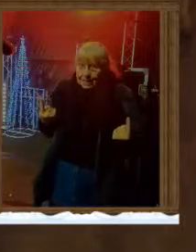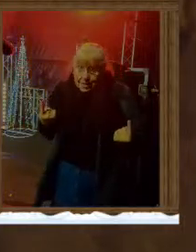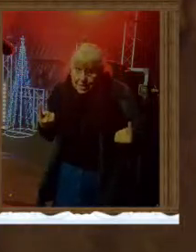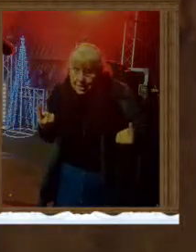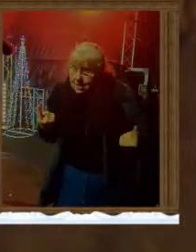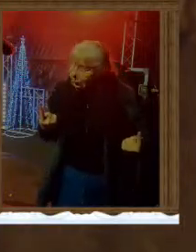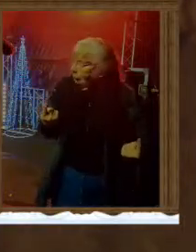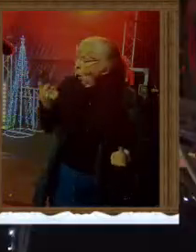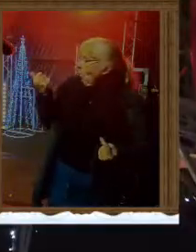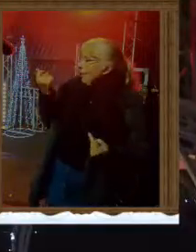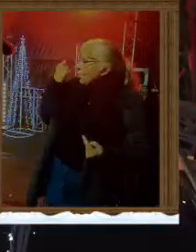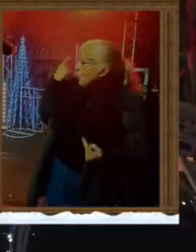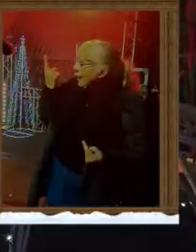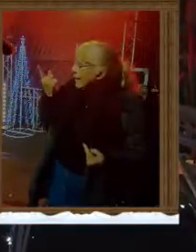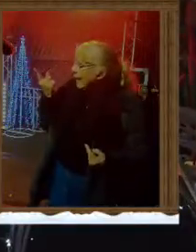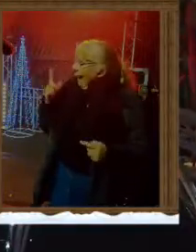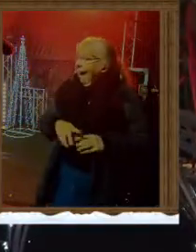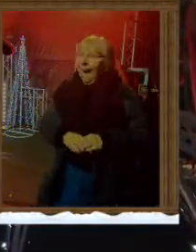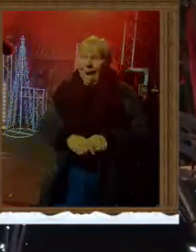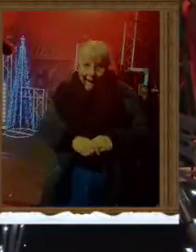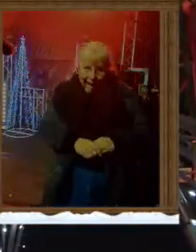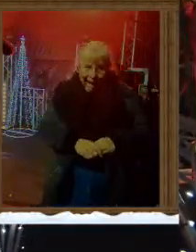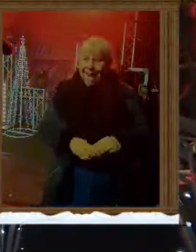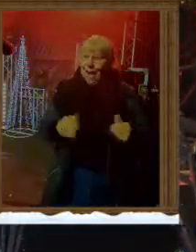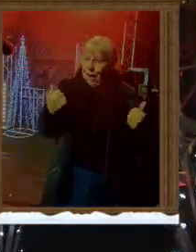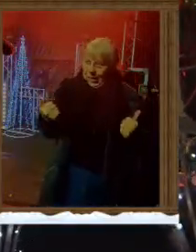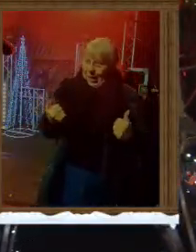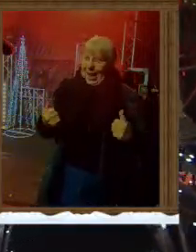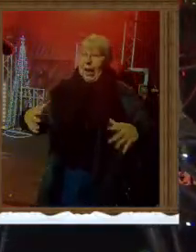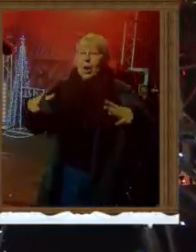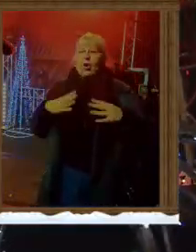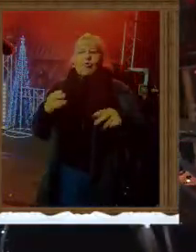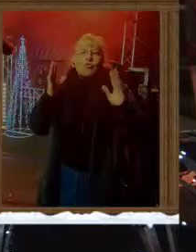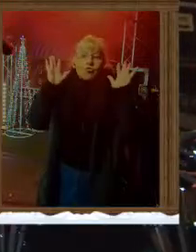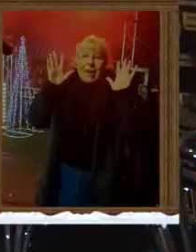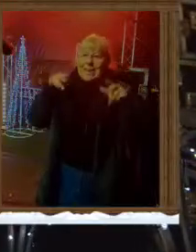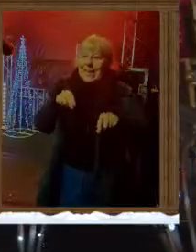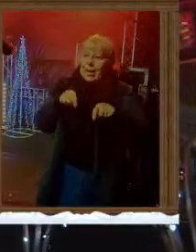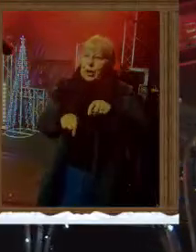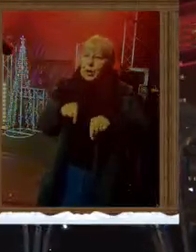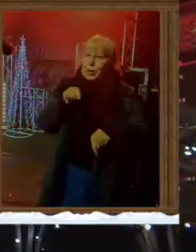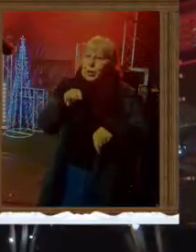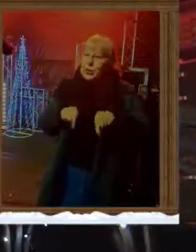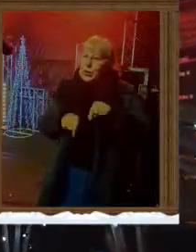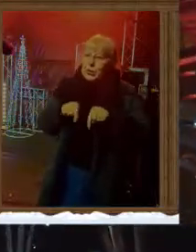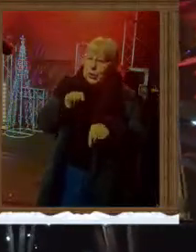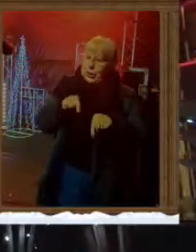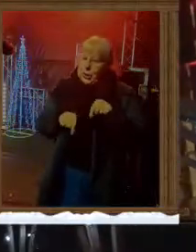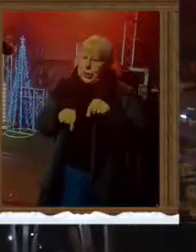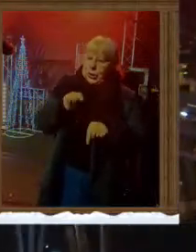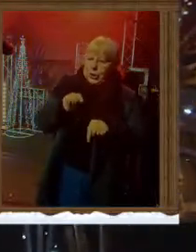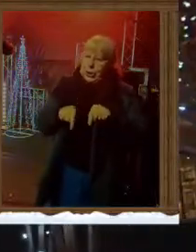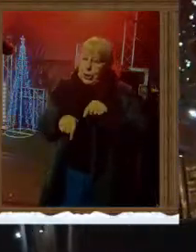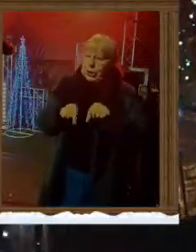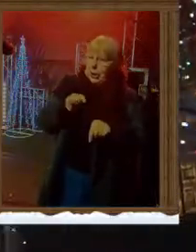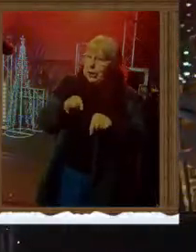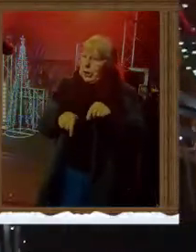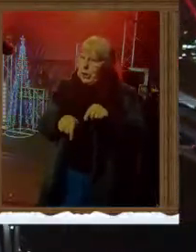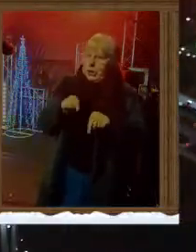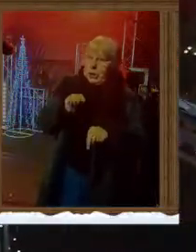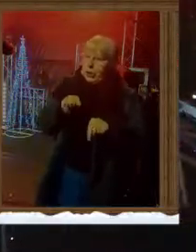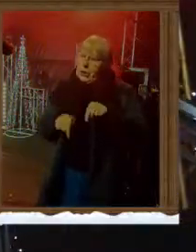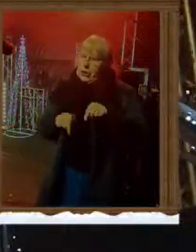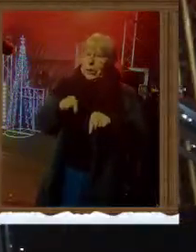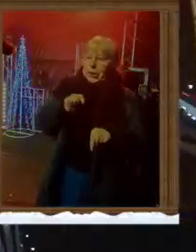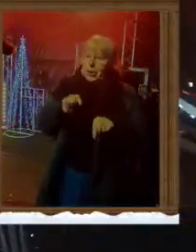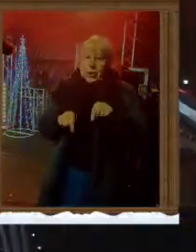That's a great idea. Okay, we all have to be reindeers. Everyone, let's trot. If